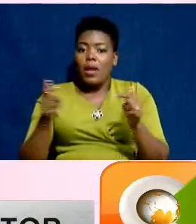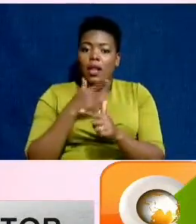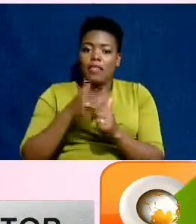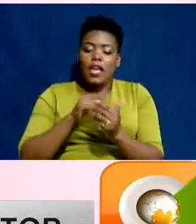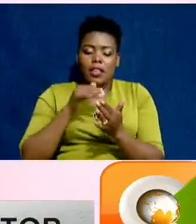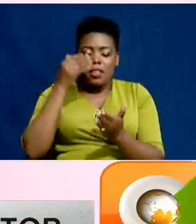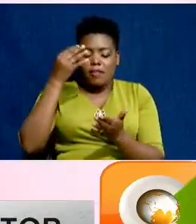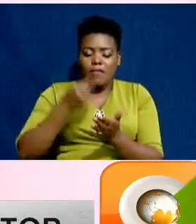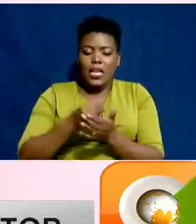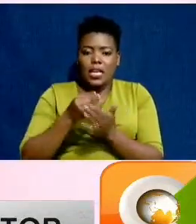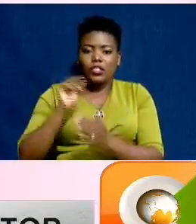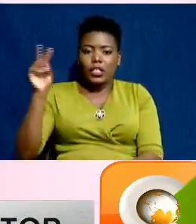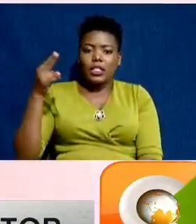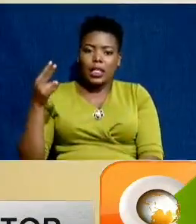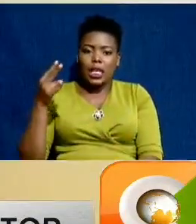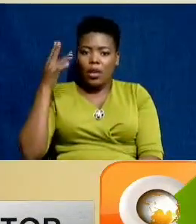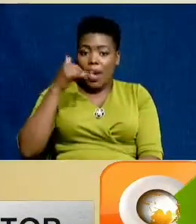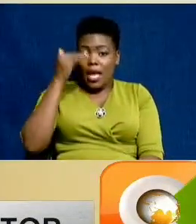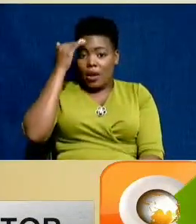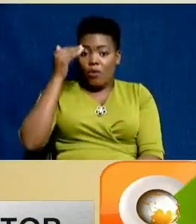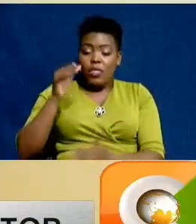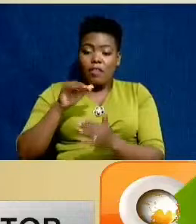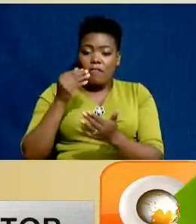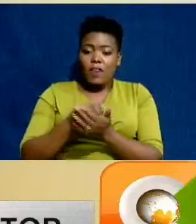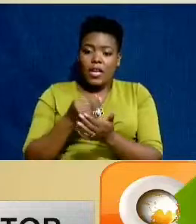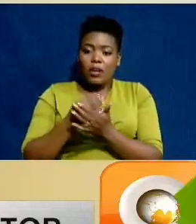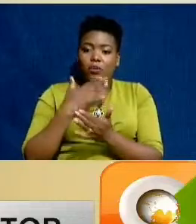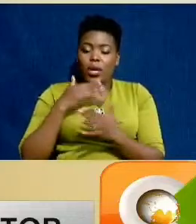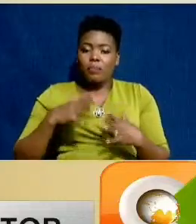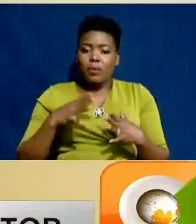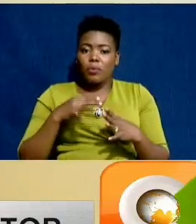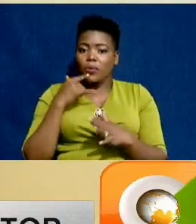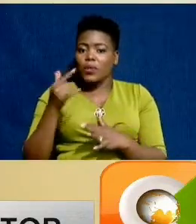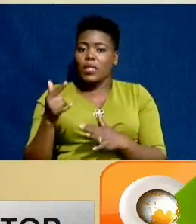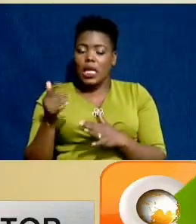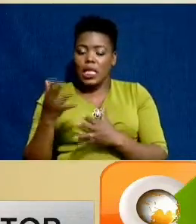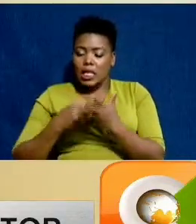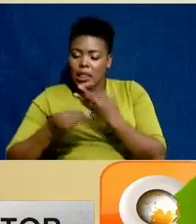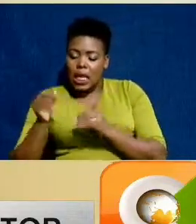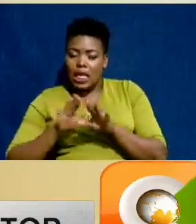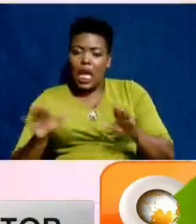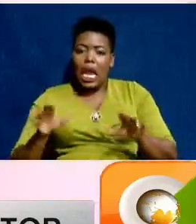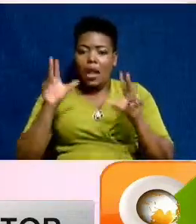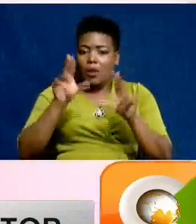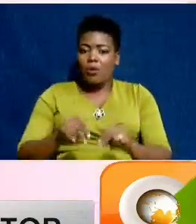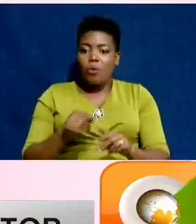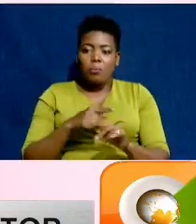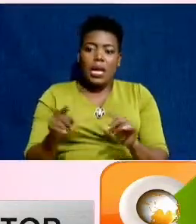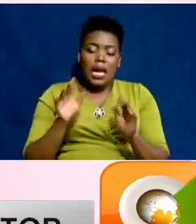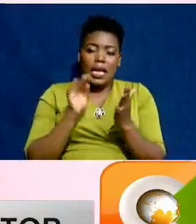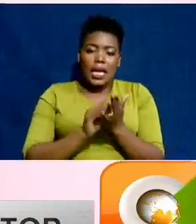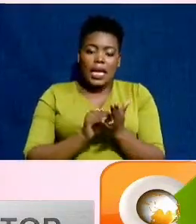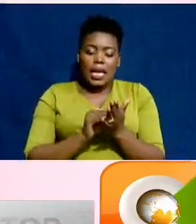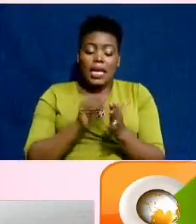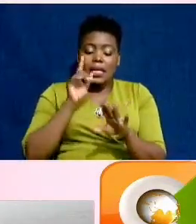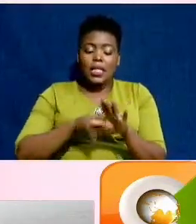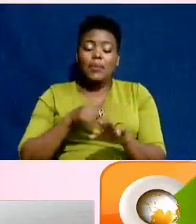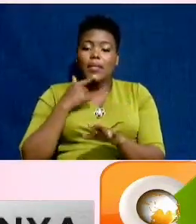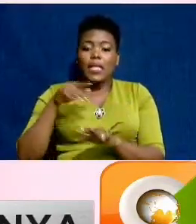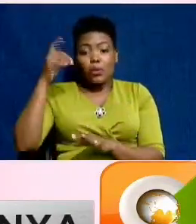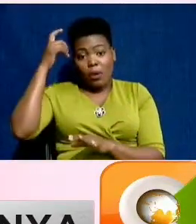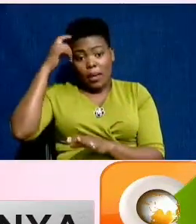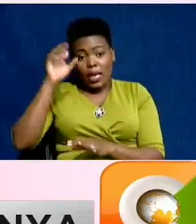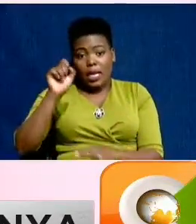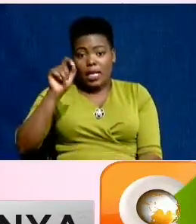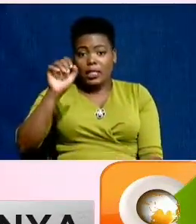financial comes in second, because I know the finances, we don't want people to go selling in their land. But critically, when we say your